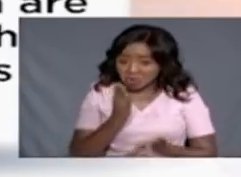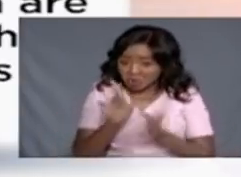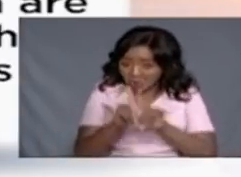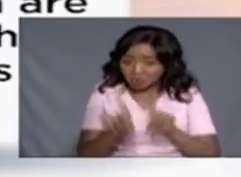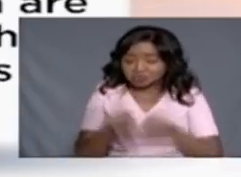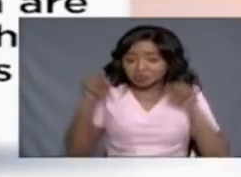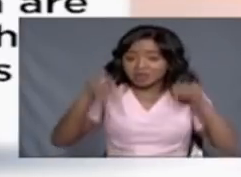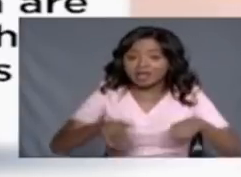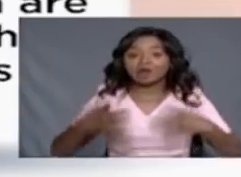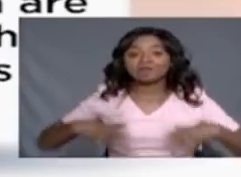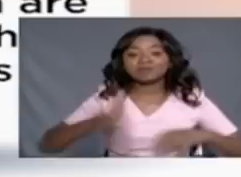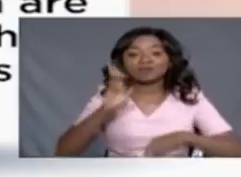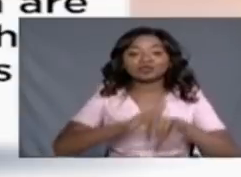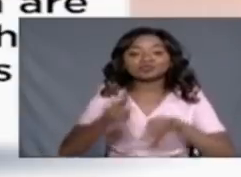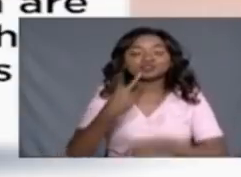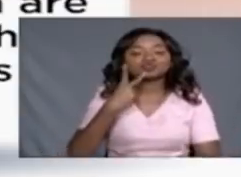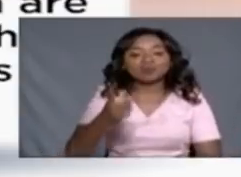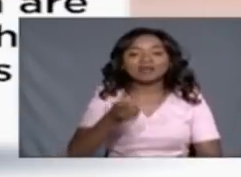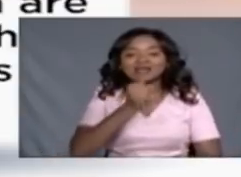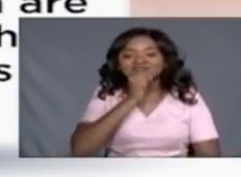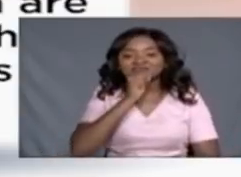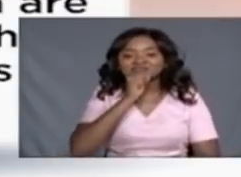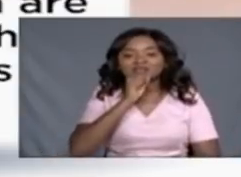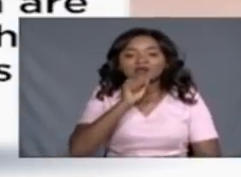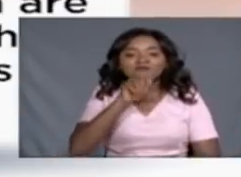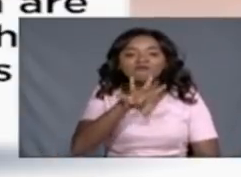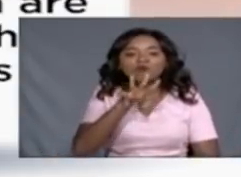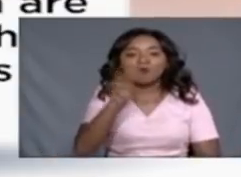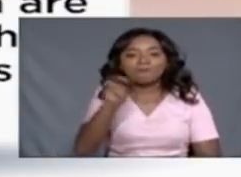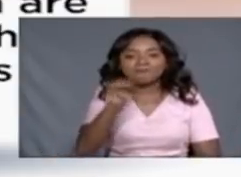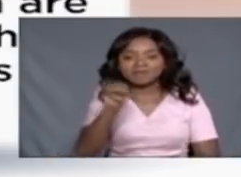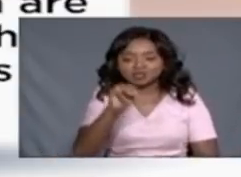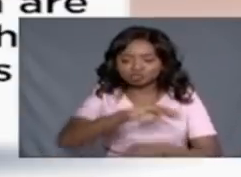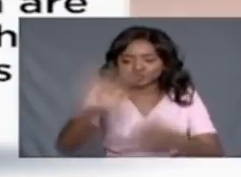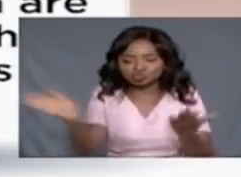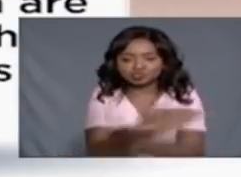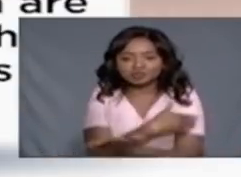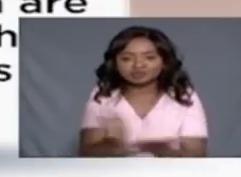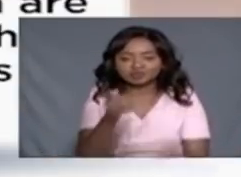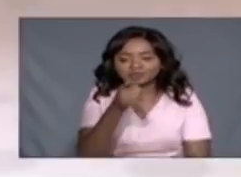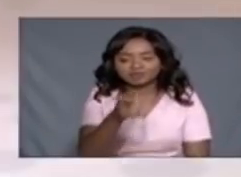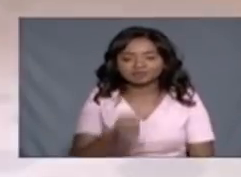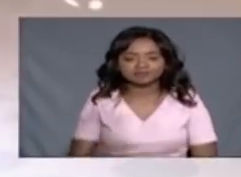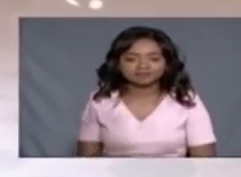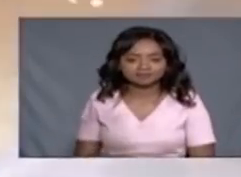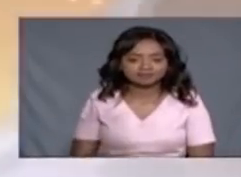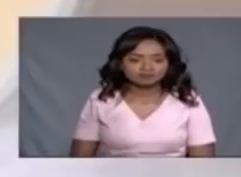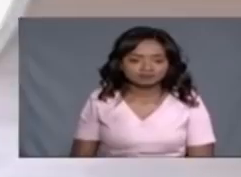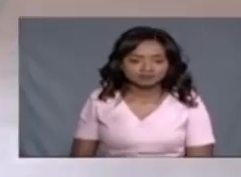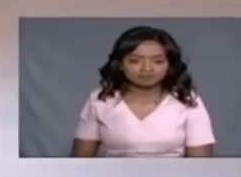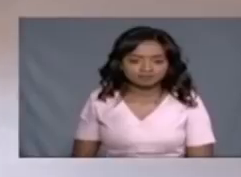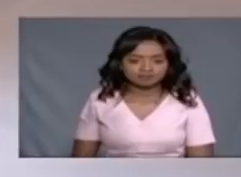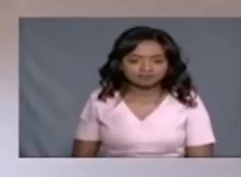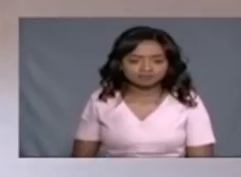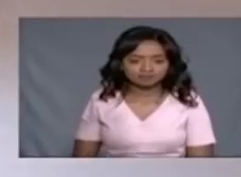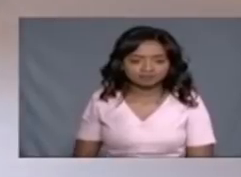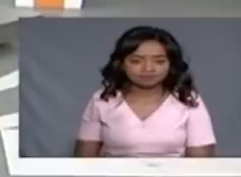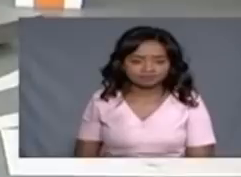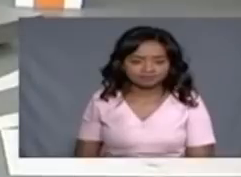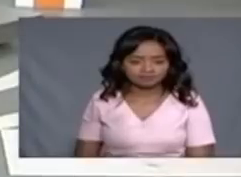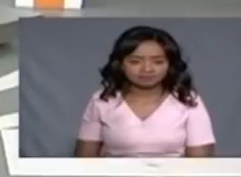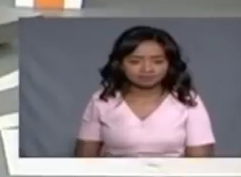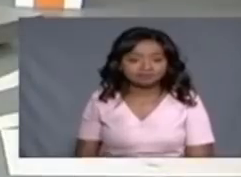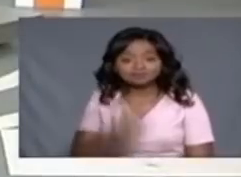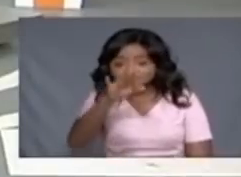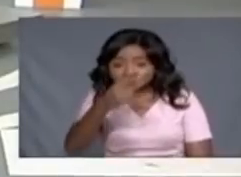now using 254 million shillings on this. Yeah, interesting, huh? Yeah. But you have